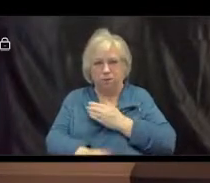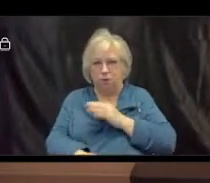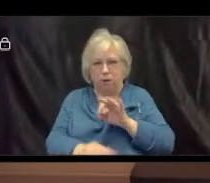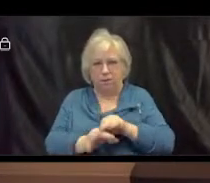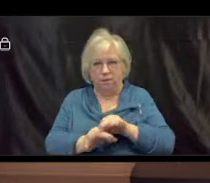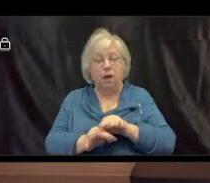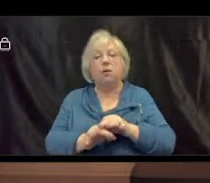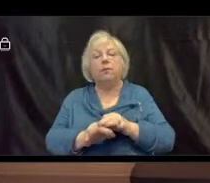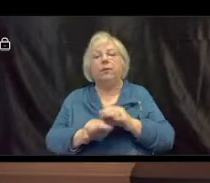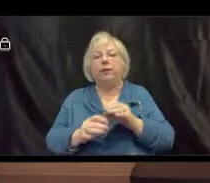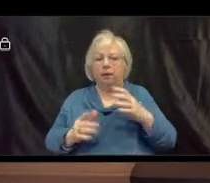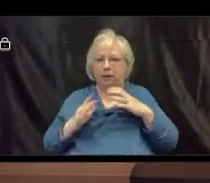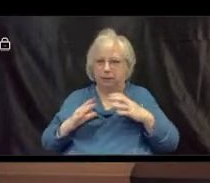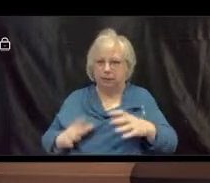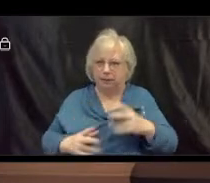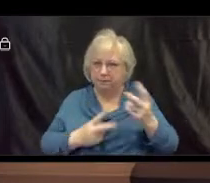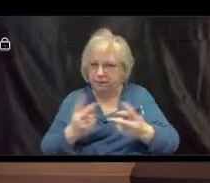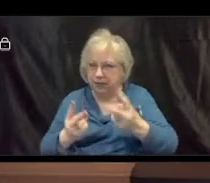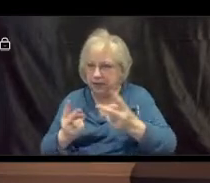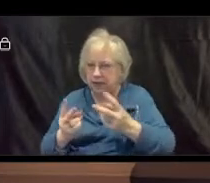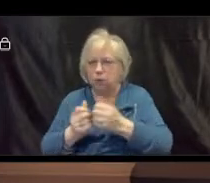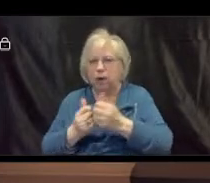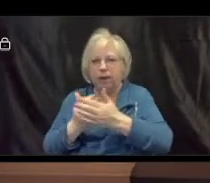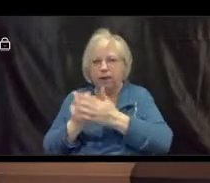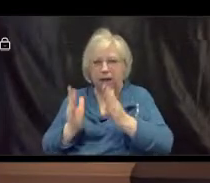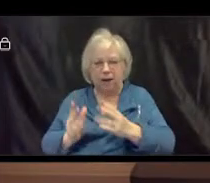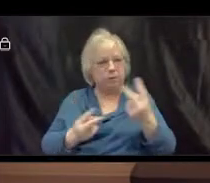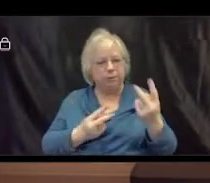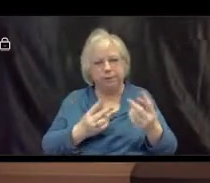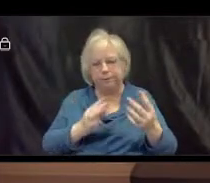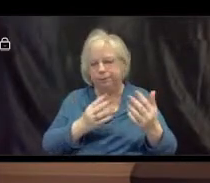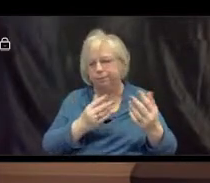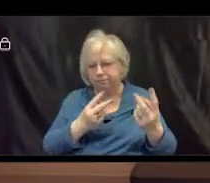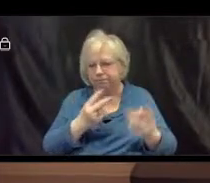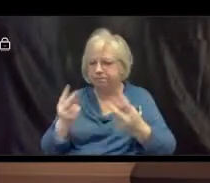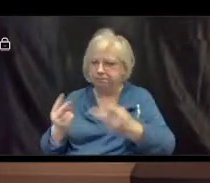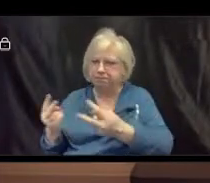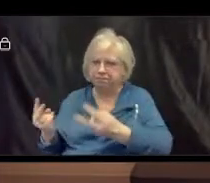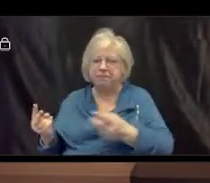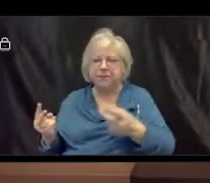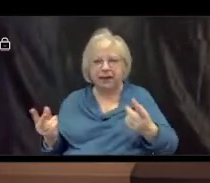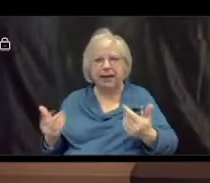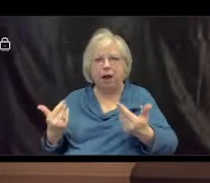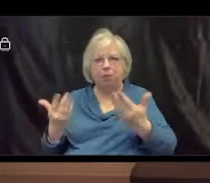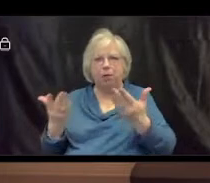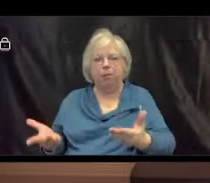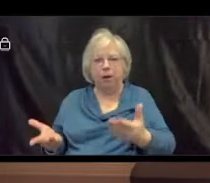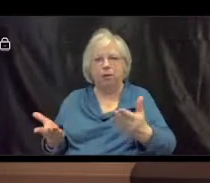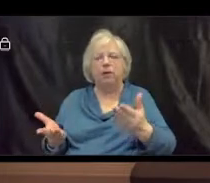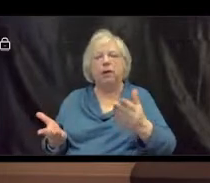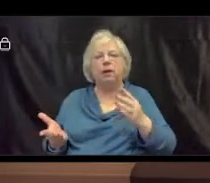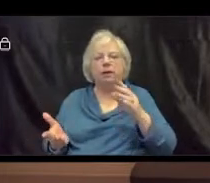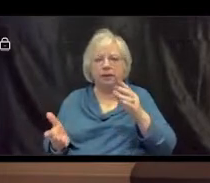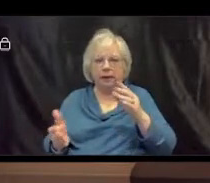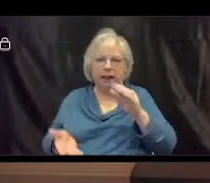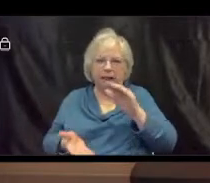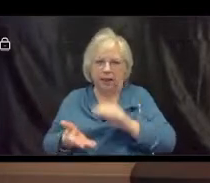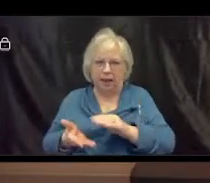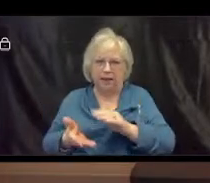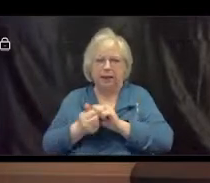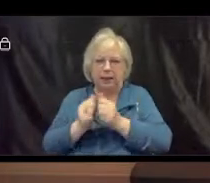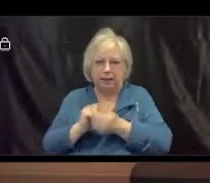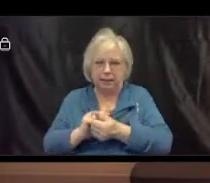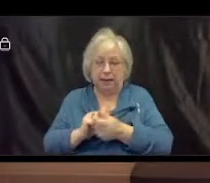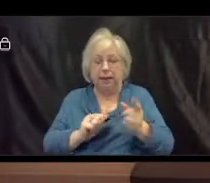some of the neighbors, and he's back before you for an RF zoning, which is less density. He is willing to commit that he will